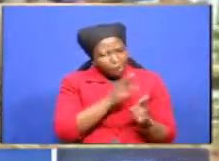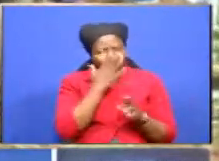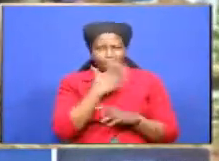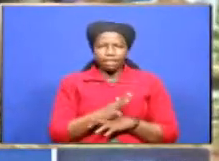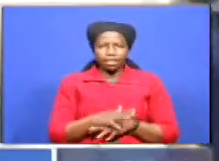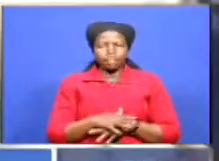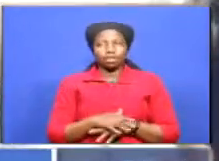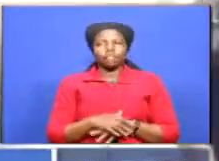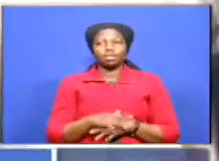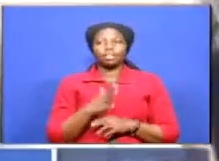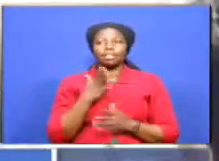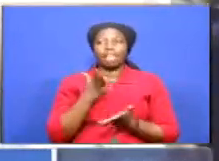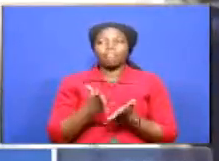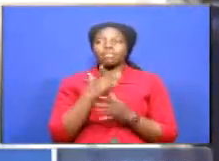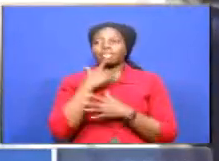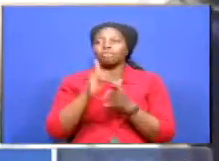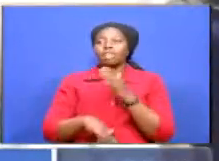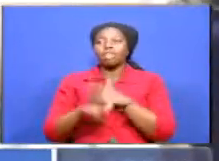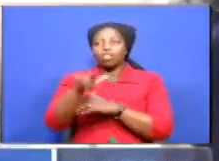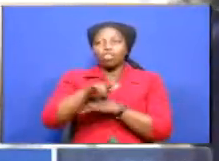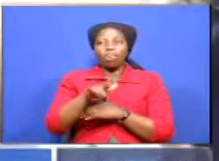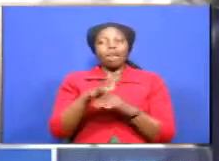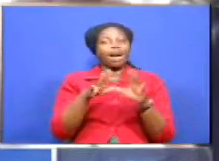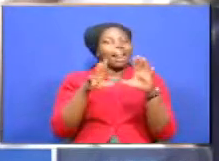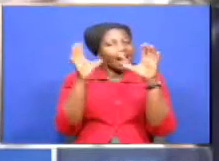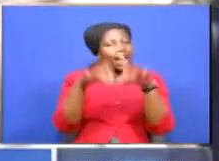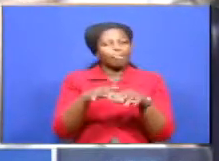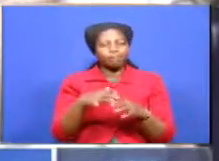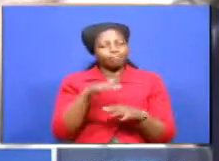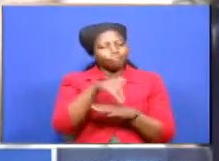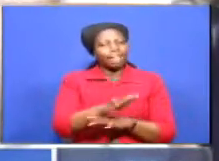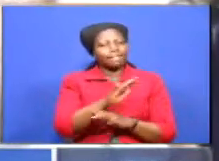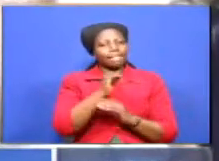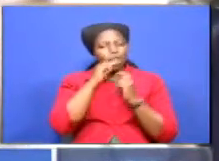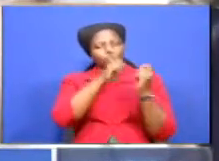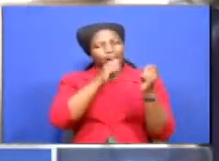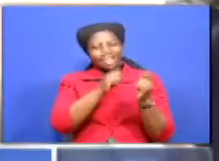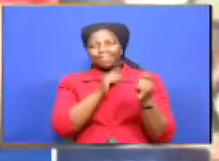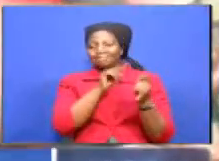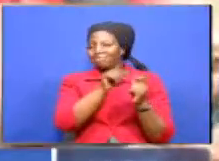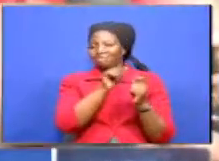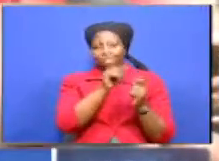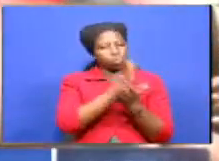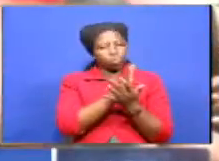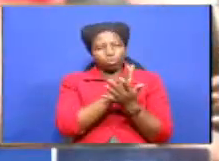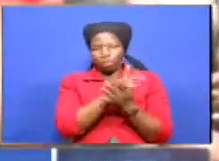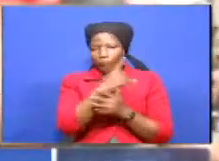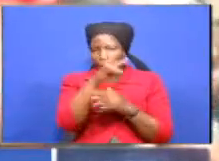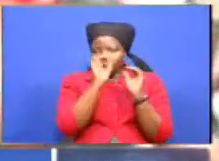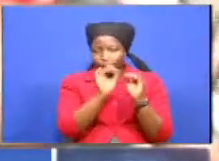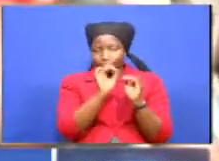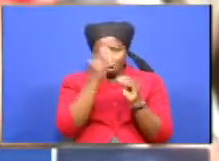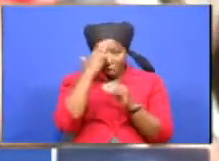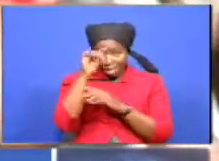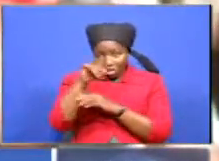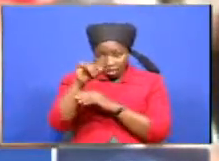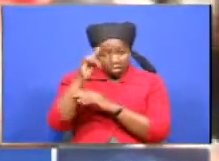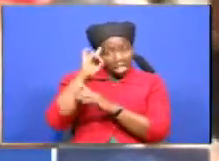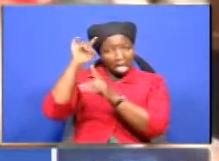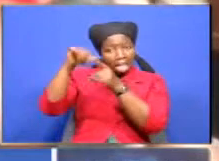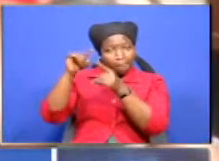by local miller, which they say was against an earlier proposal to establish an industrial park. Serikali isikie kilio